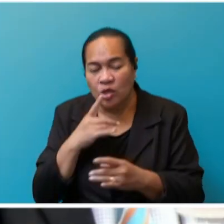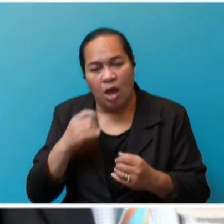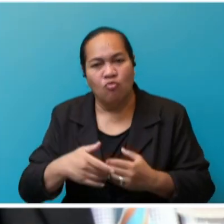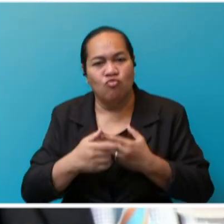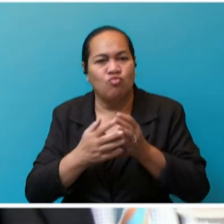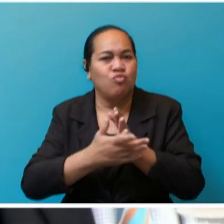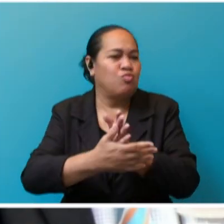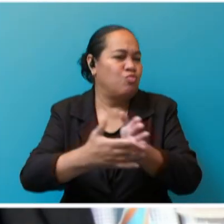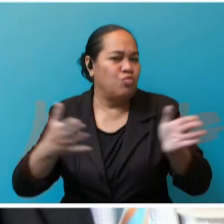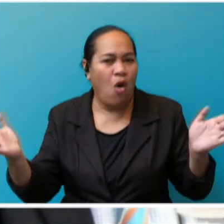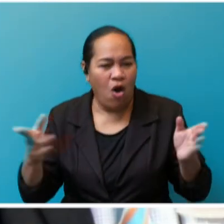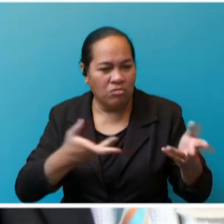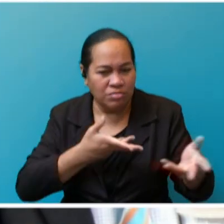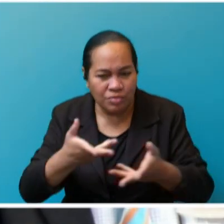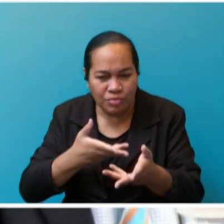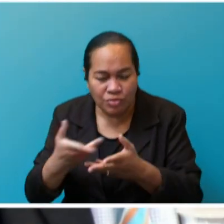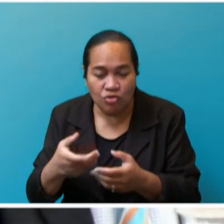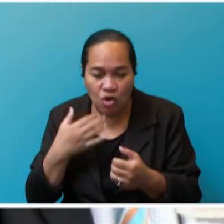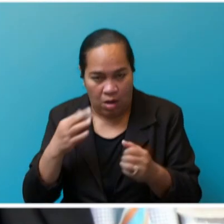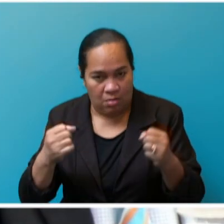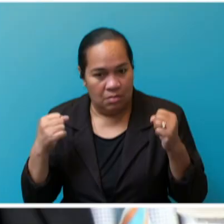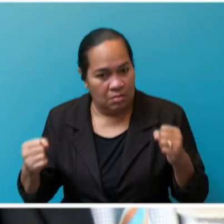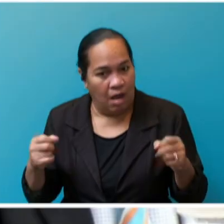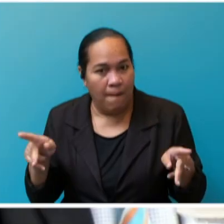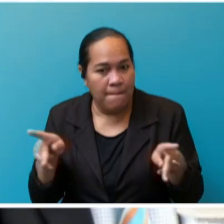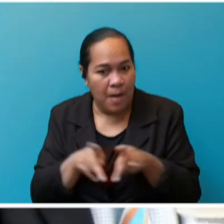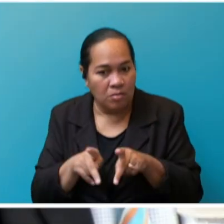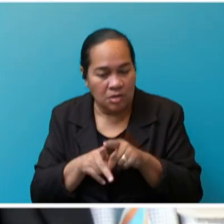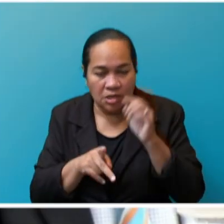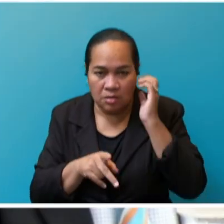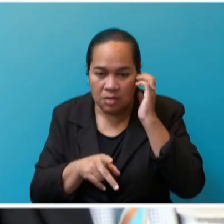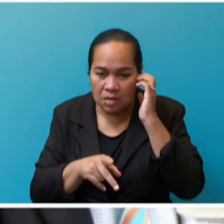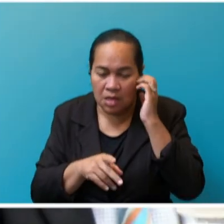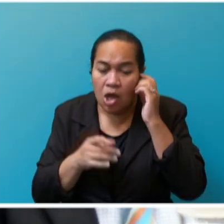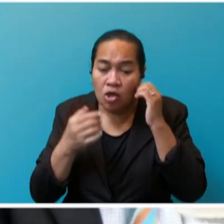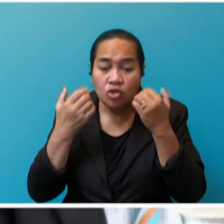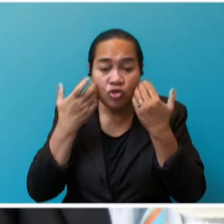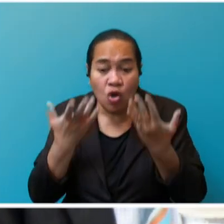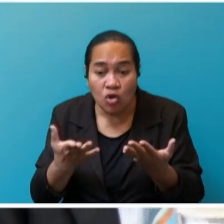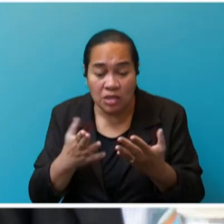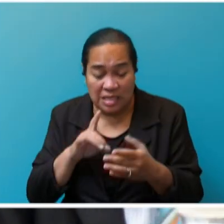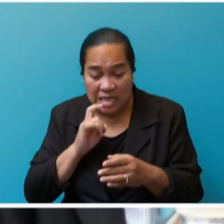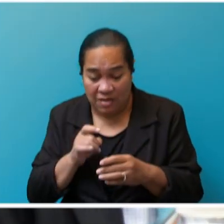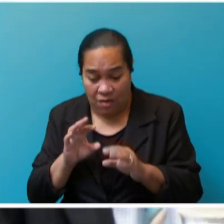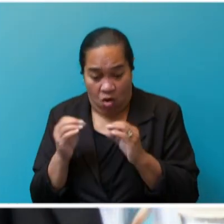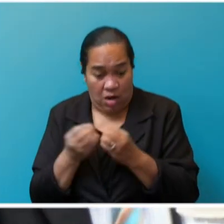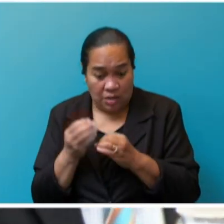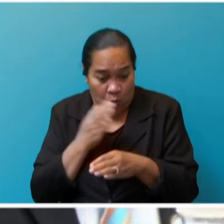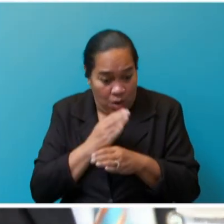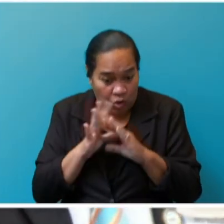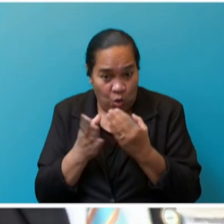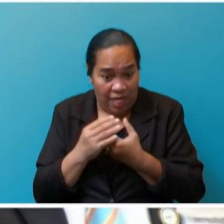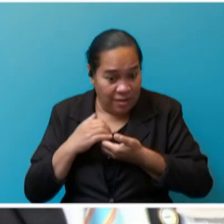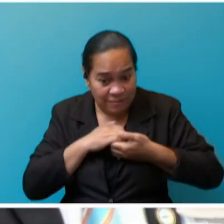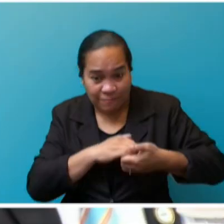is a testament to the power of partnership and whole-of-government coordination. It demonstrates that when agencies work together, we are able to